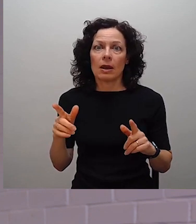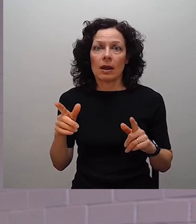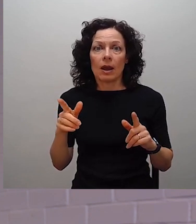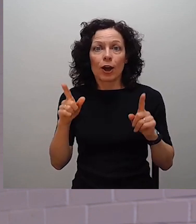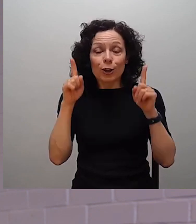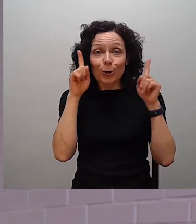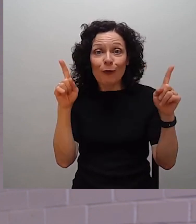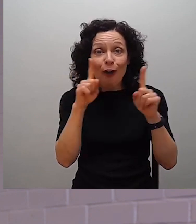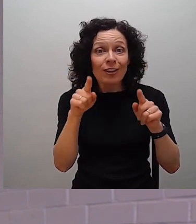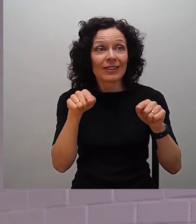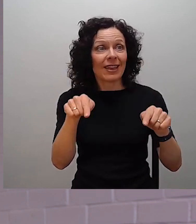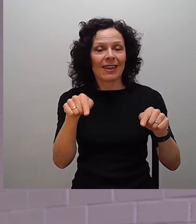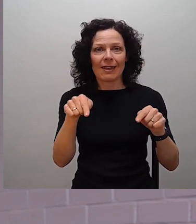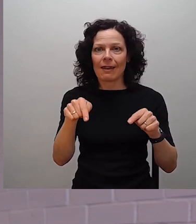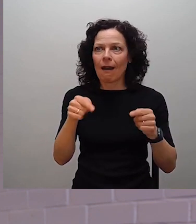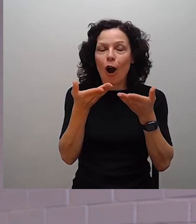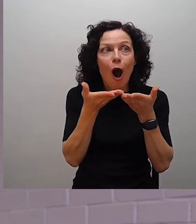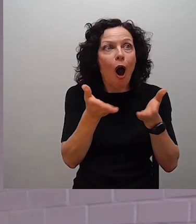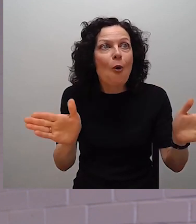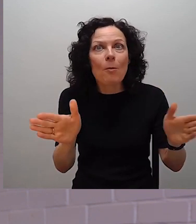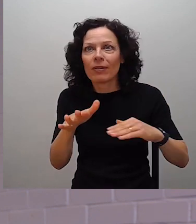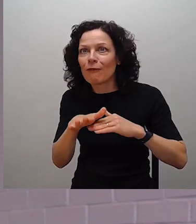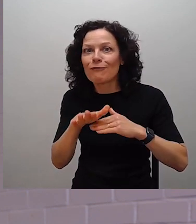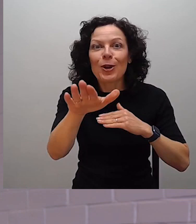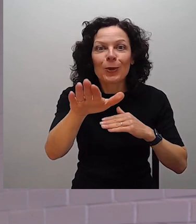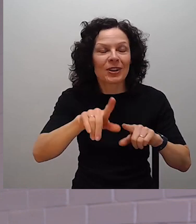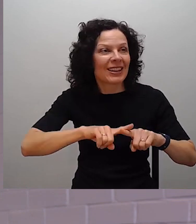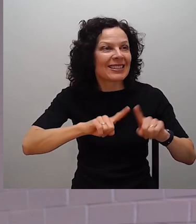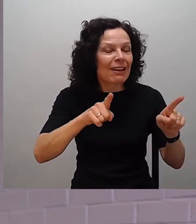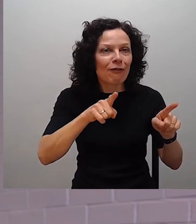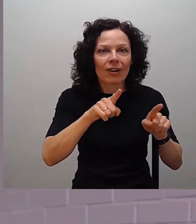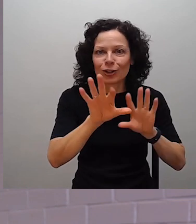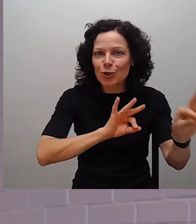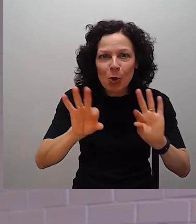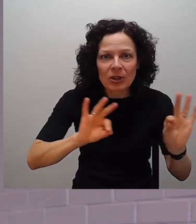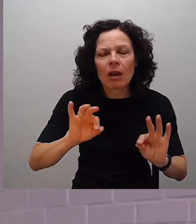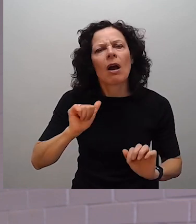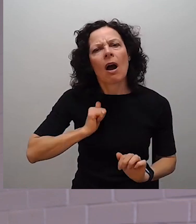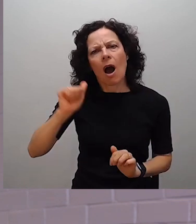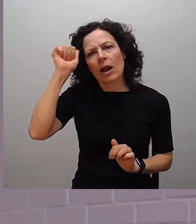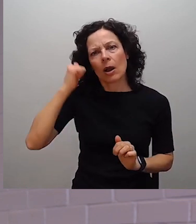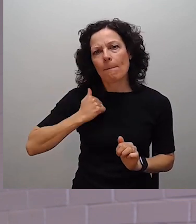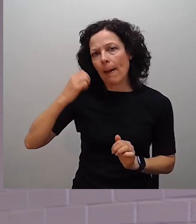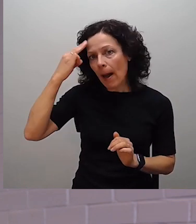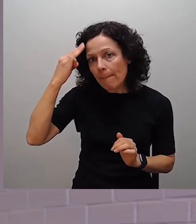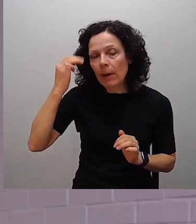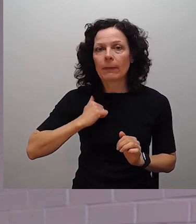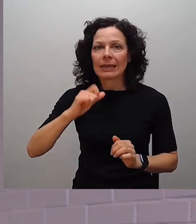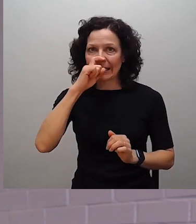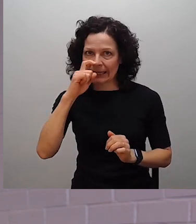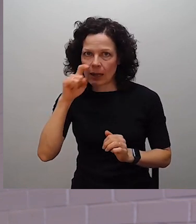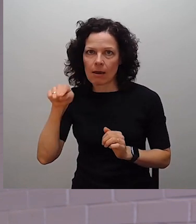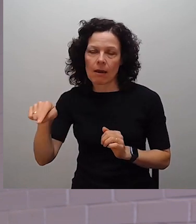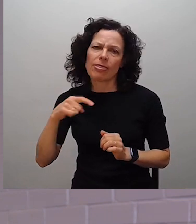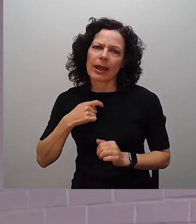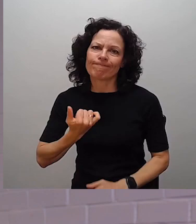just opens up so many other routes. And I know that my mum and my sisters regret not going to school. They wish they had stayed